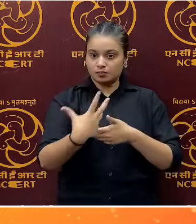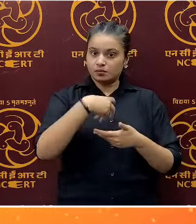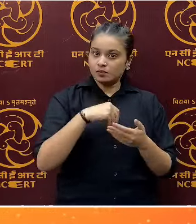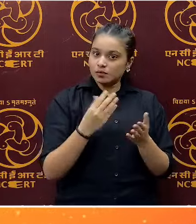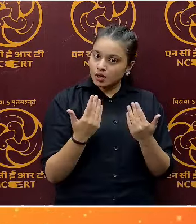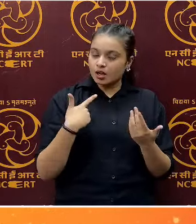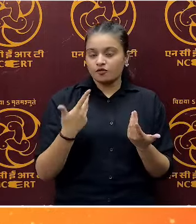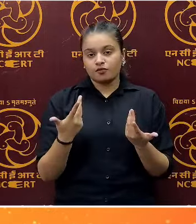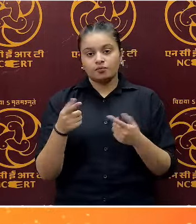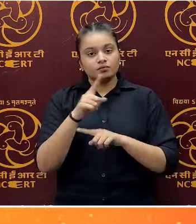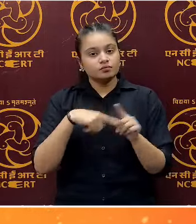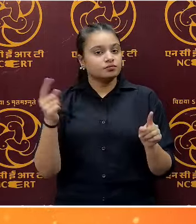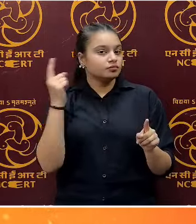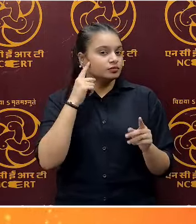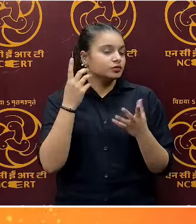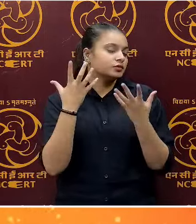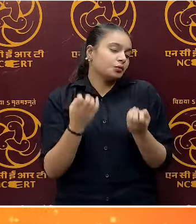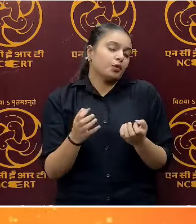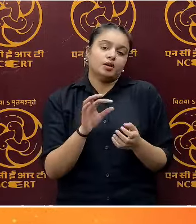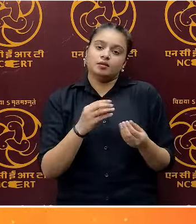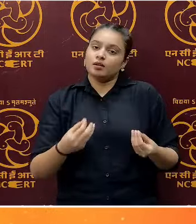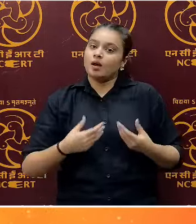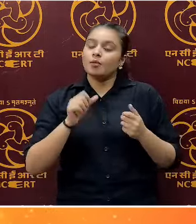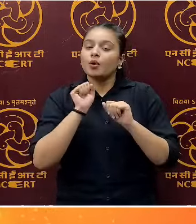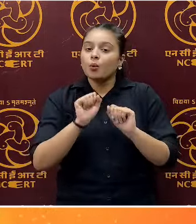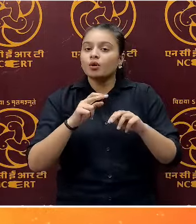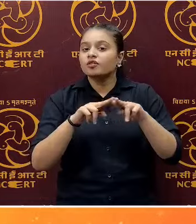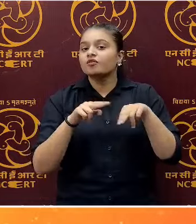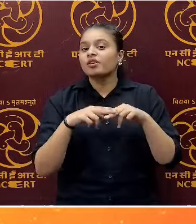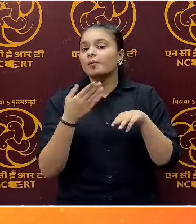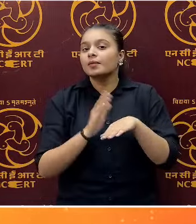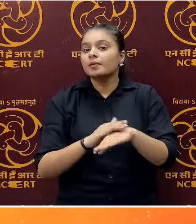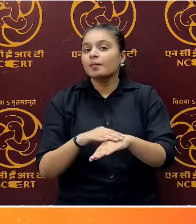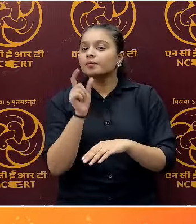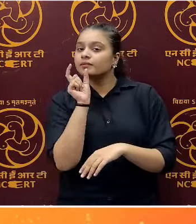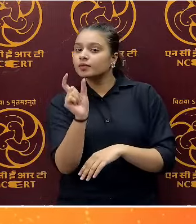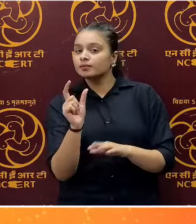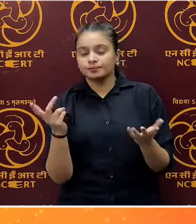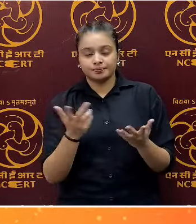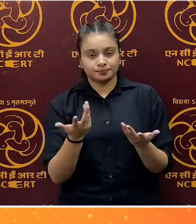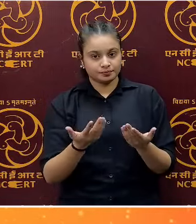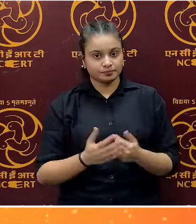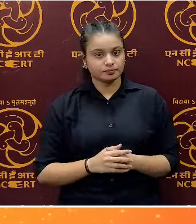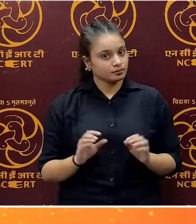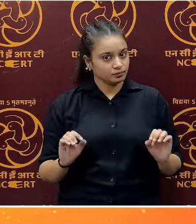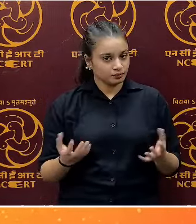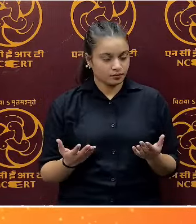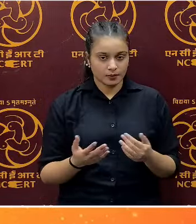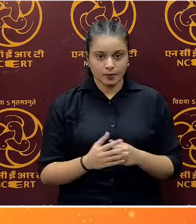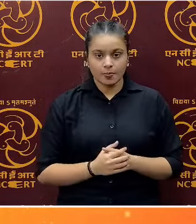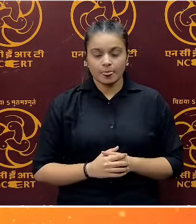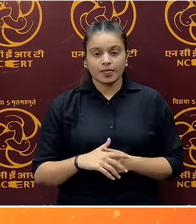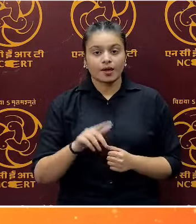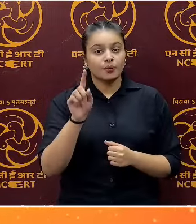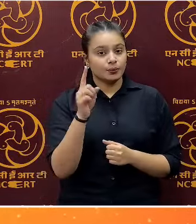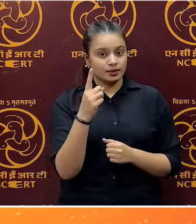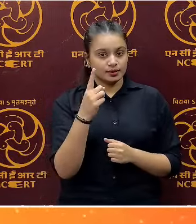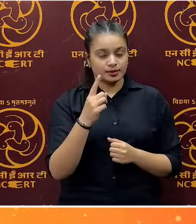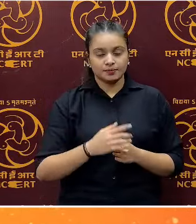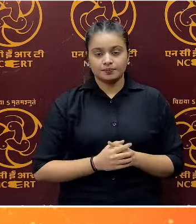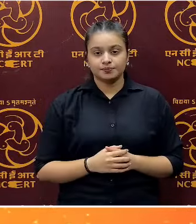would love to hear from you. What do you call your family members in your native language? So, shall we start? Yes. So the first one I can